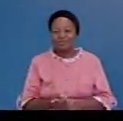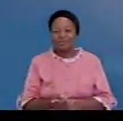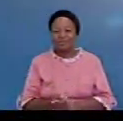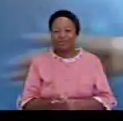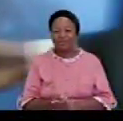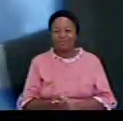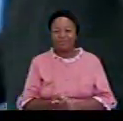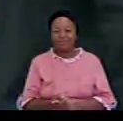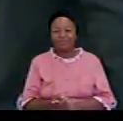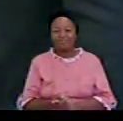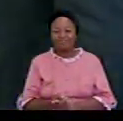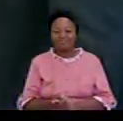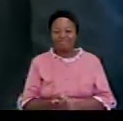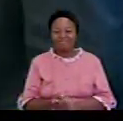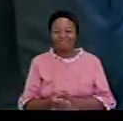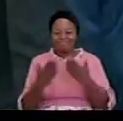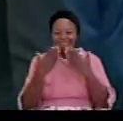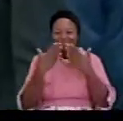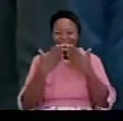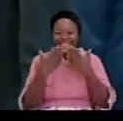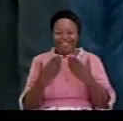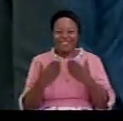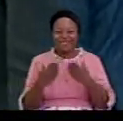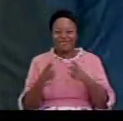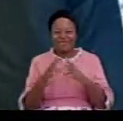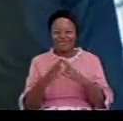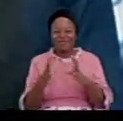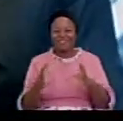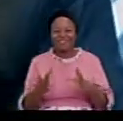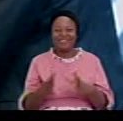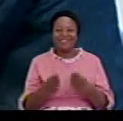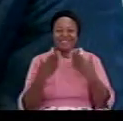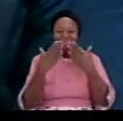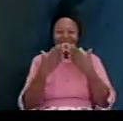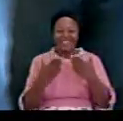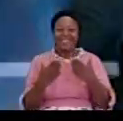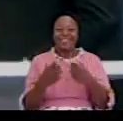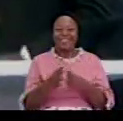Merci beaucoup. Que Dieu vous bénisse. Merci.